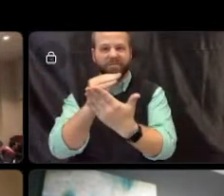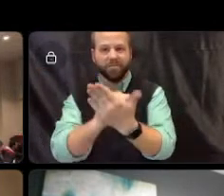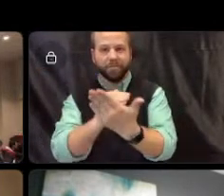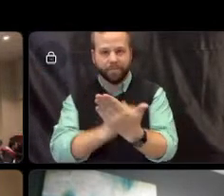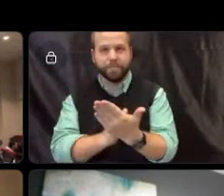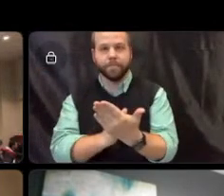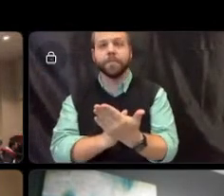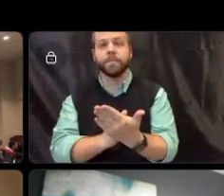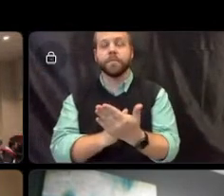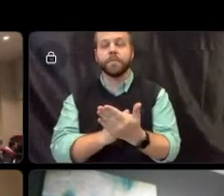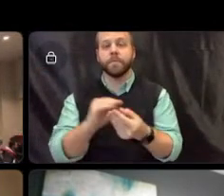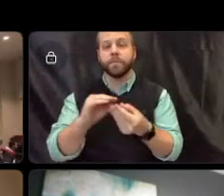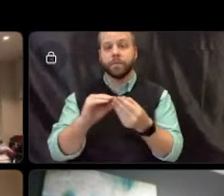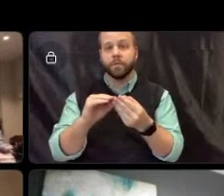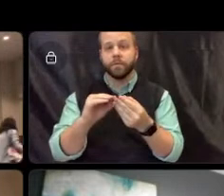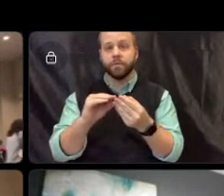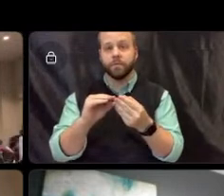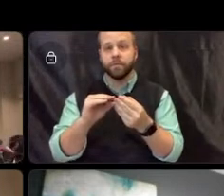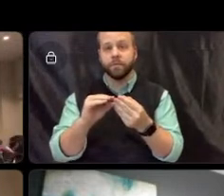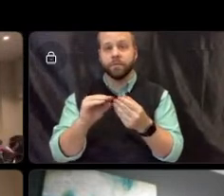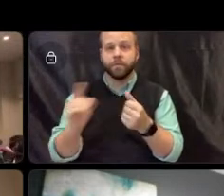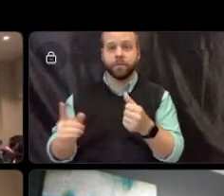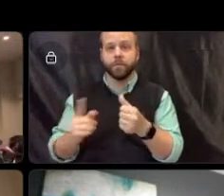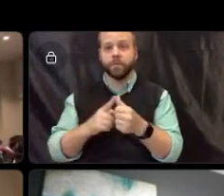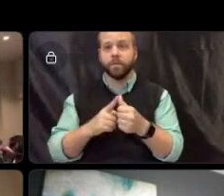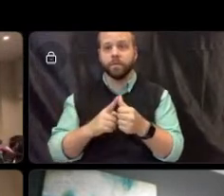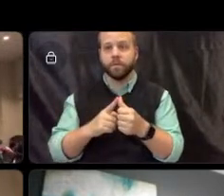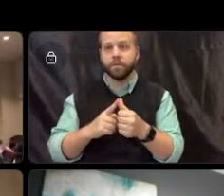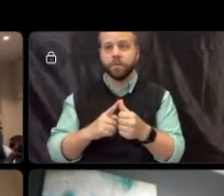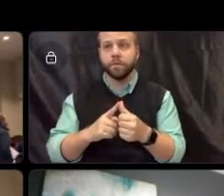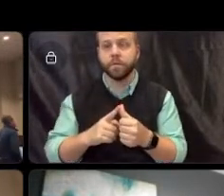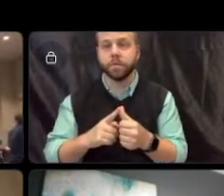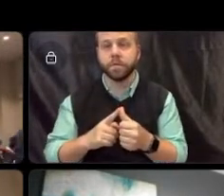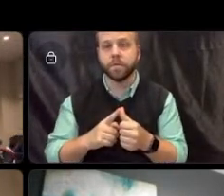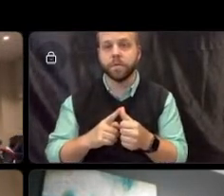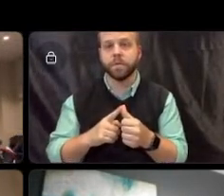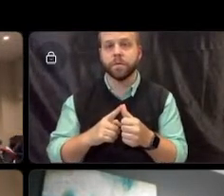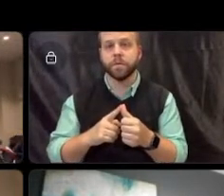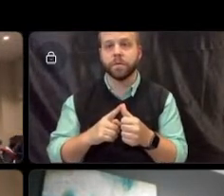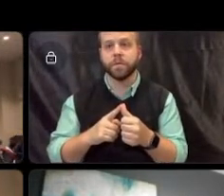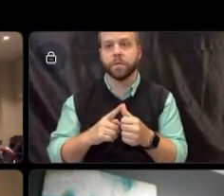The first item will be LU 2023-1201.